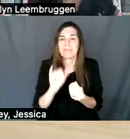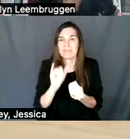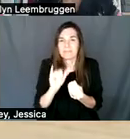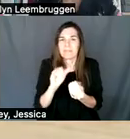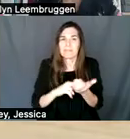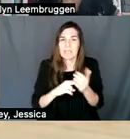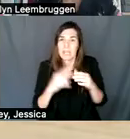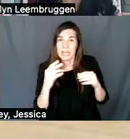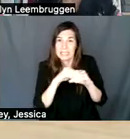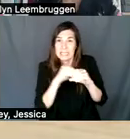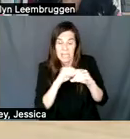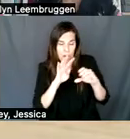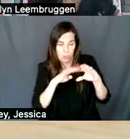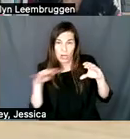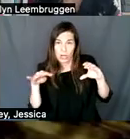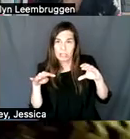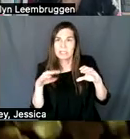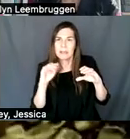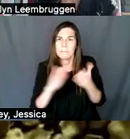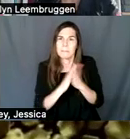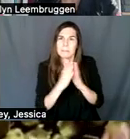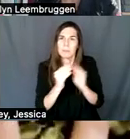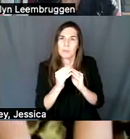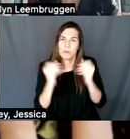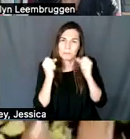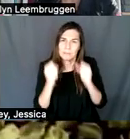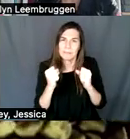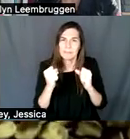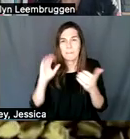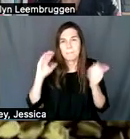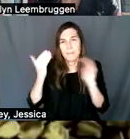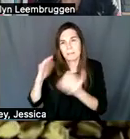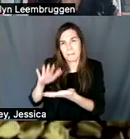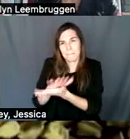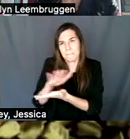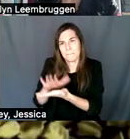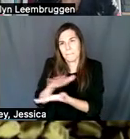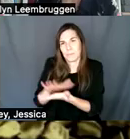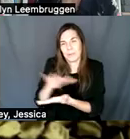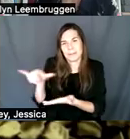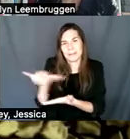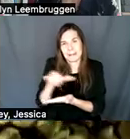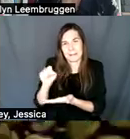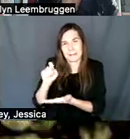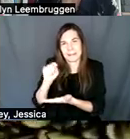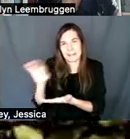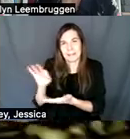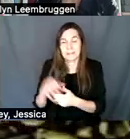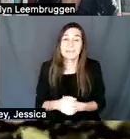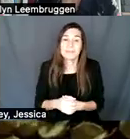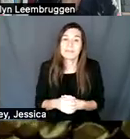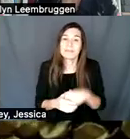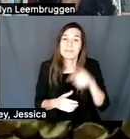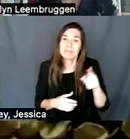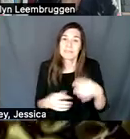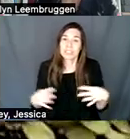created a material that is much stiffer and far lighter than a solid chunk of paper with the same stiffness would be. And here's a shirt that was a staple in